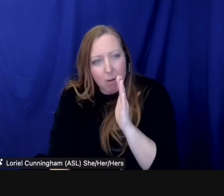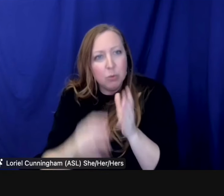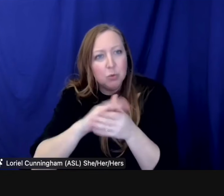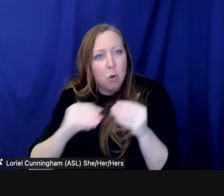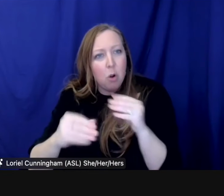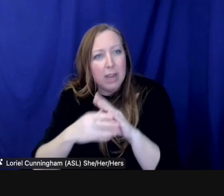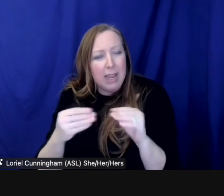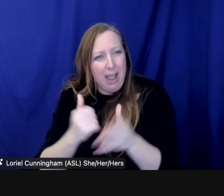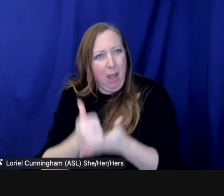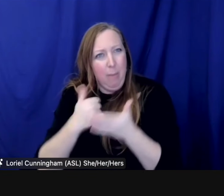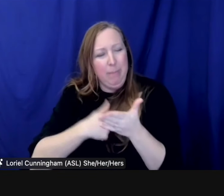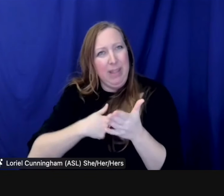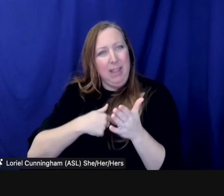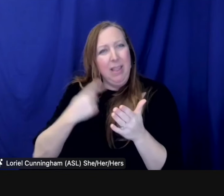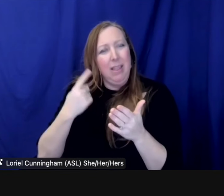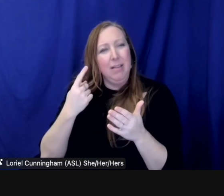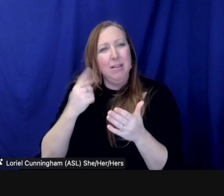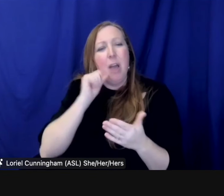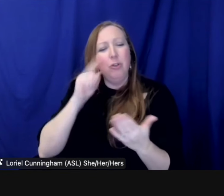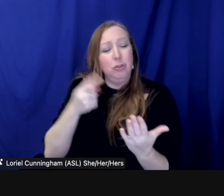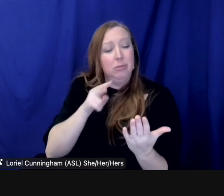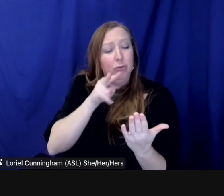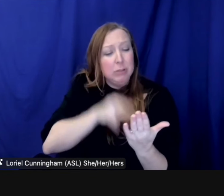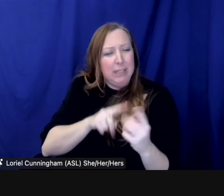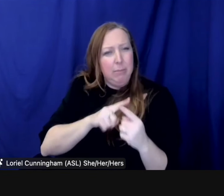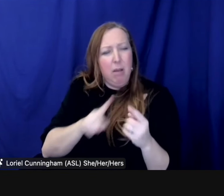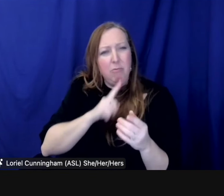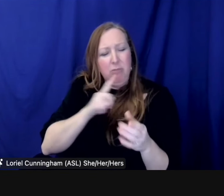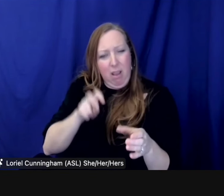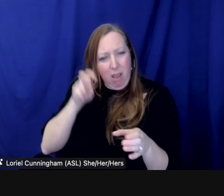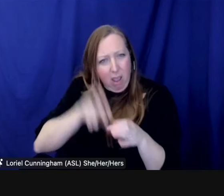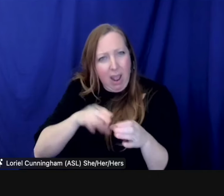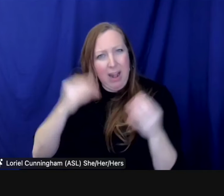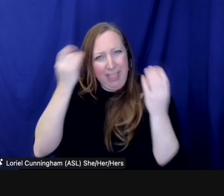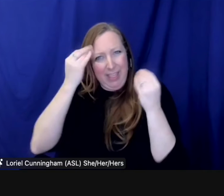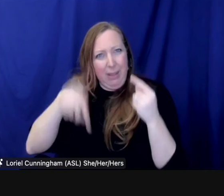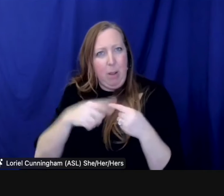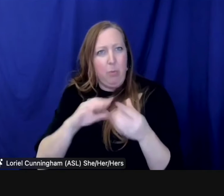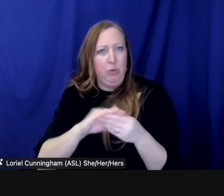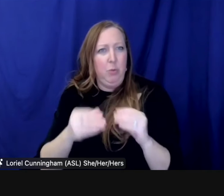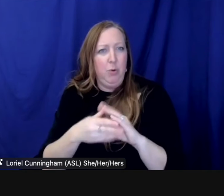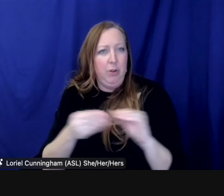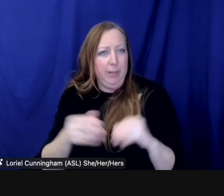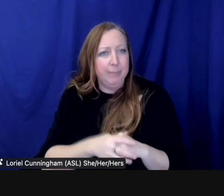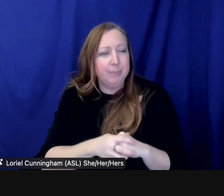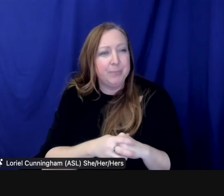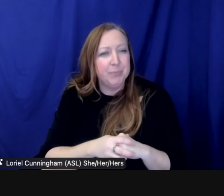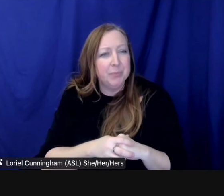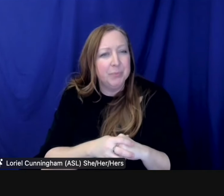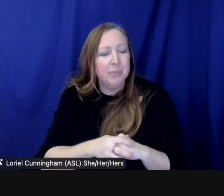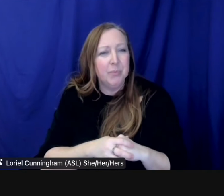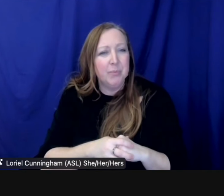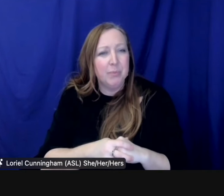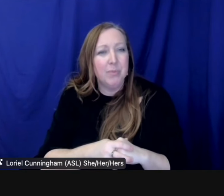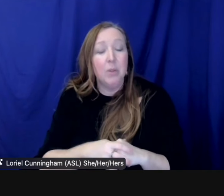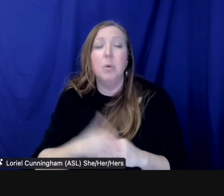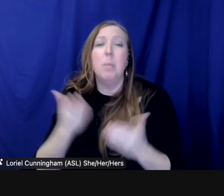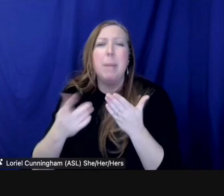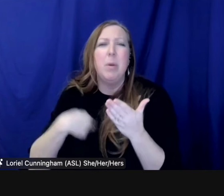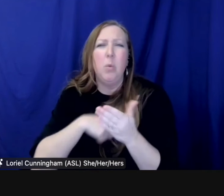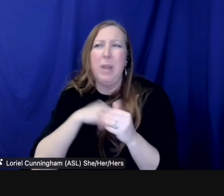deeper than just attending to a cross-element association. So maybe we can go back to our model or the existing framework